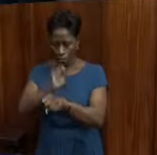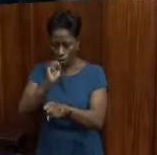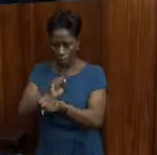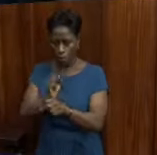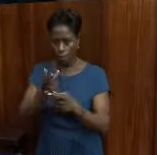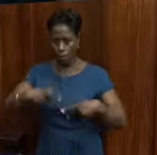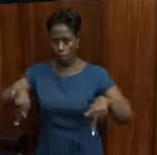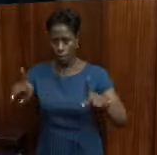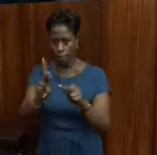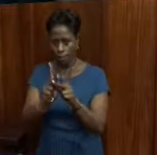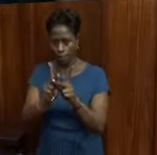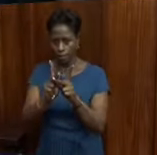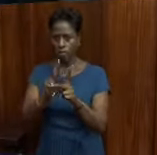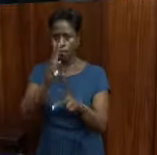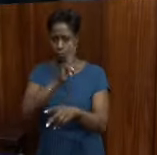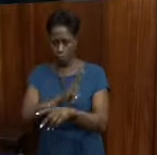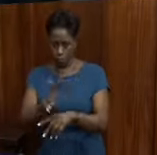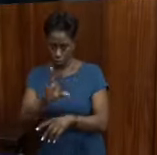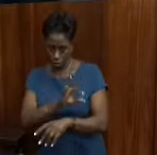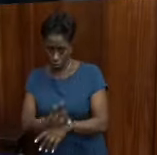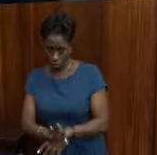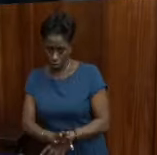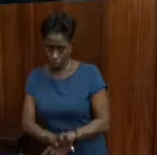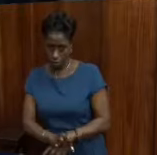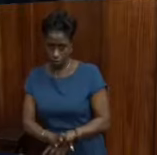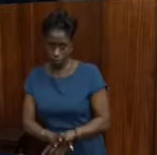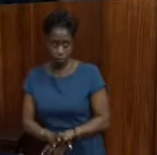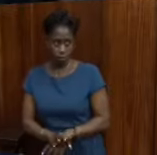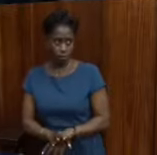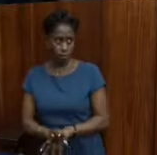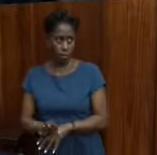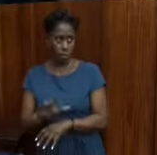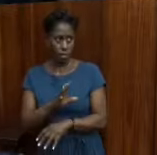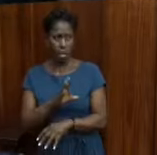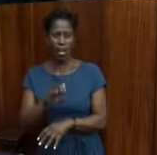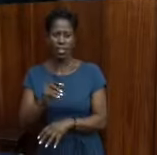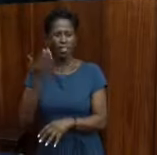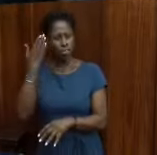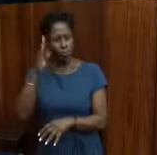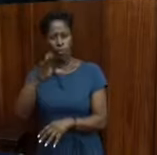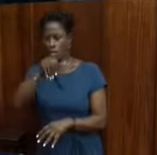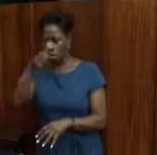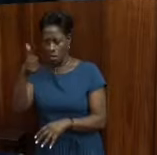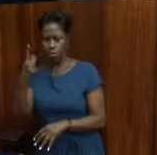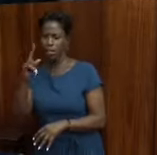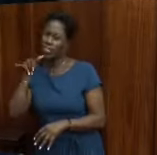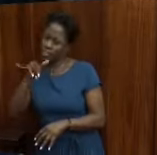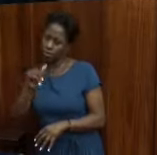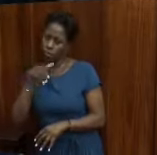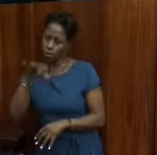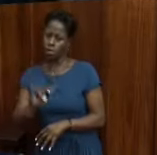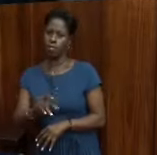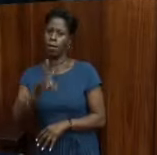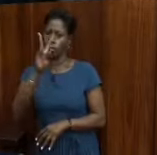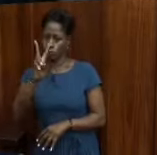young people into the world of work, and the other in order to be identified in the months ahead.